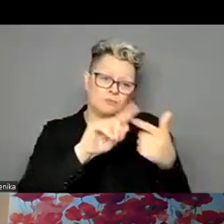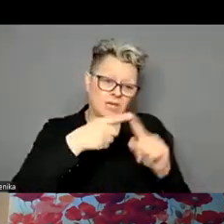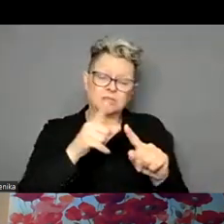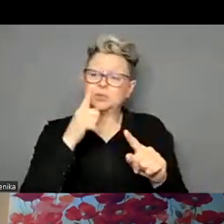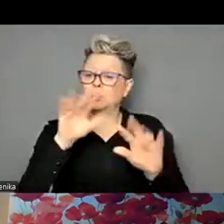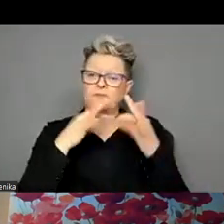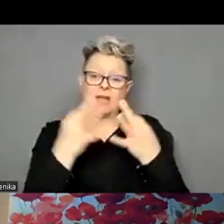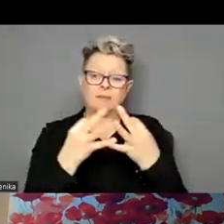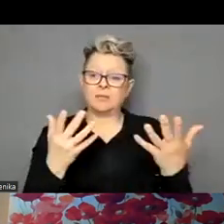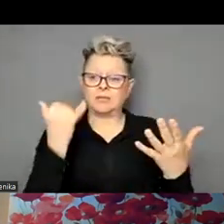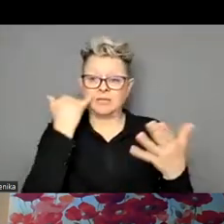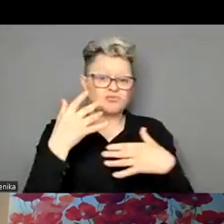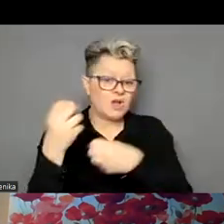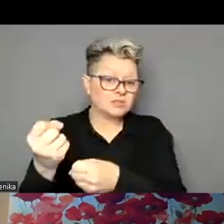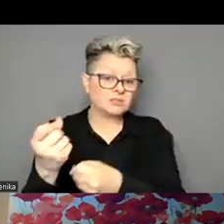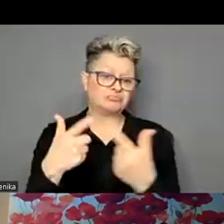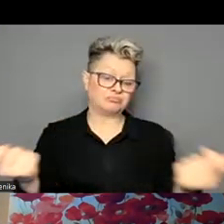like.